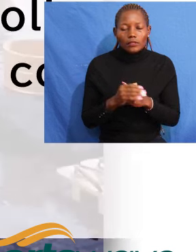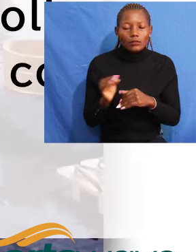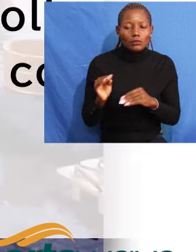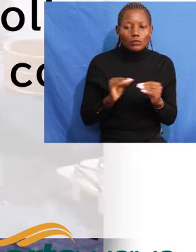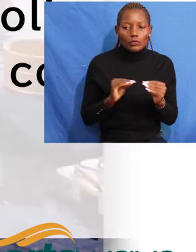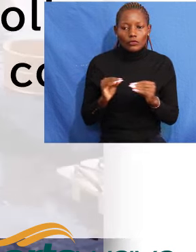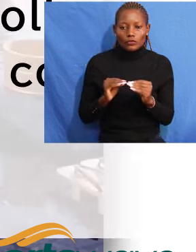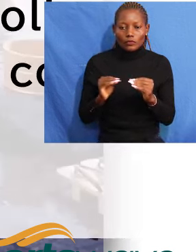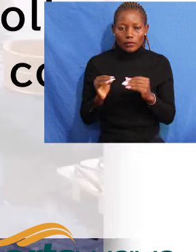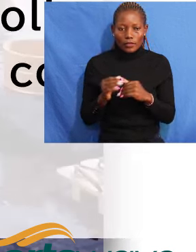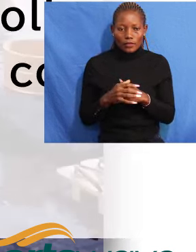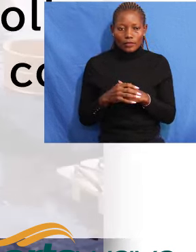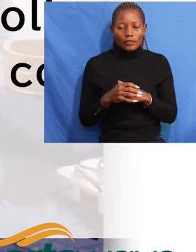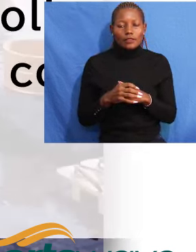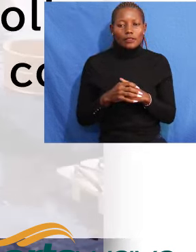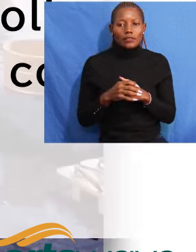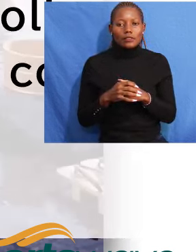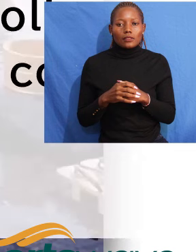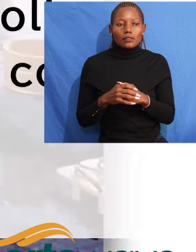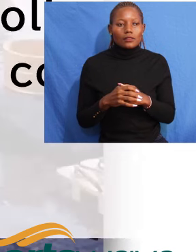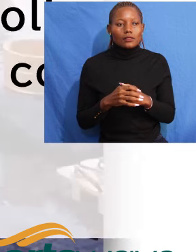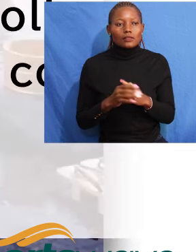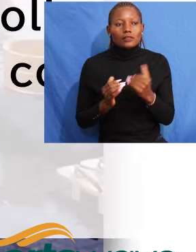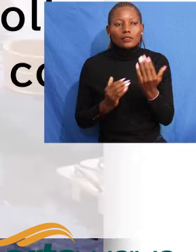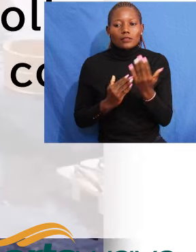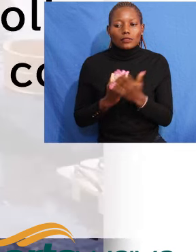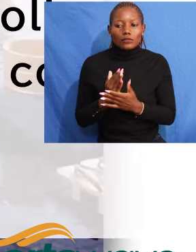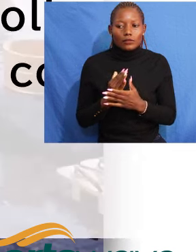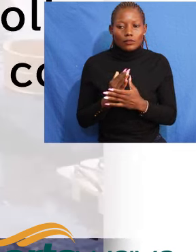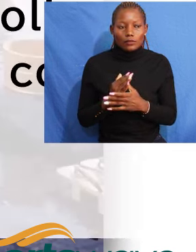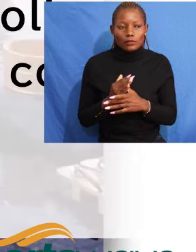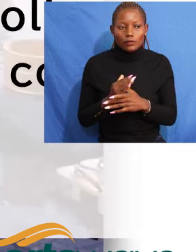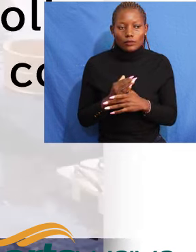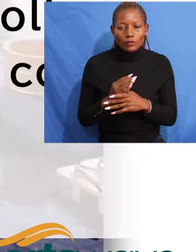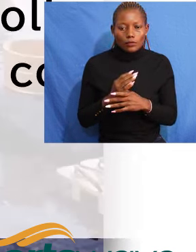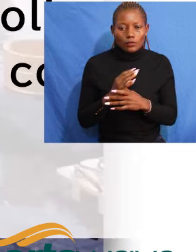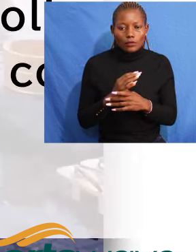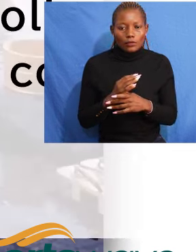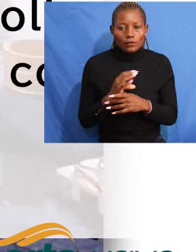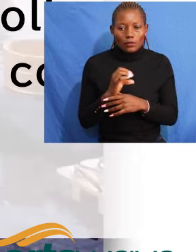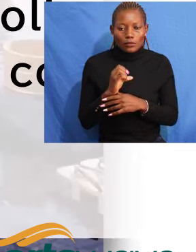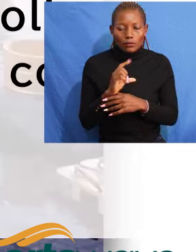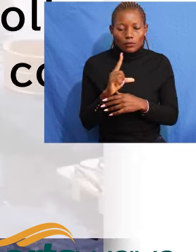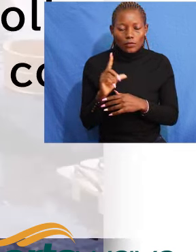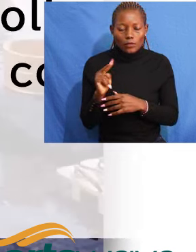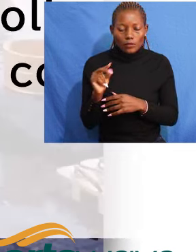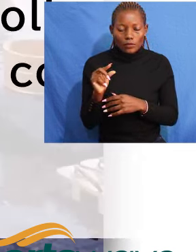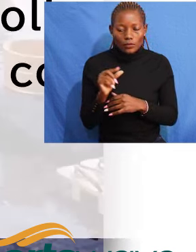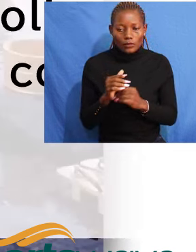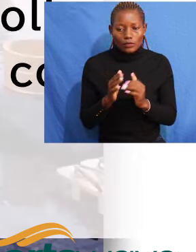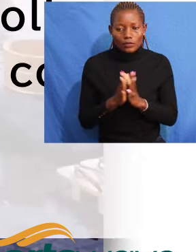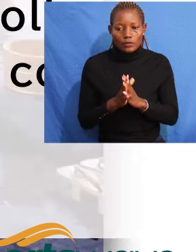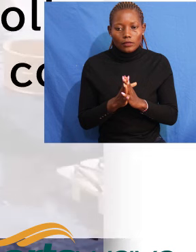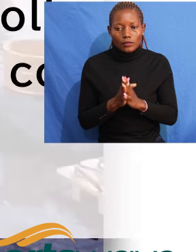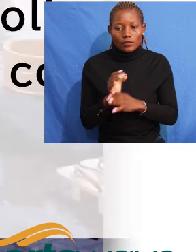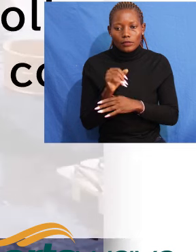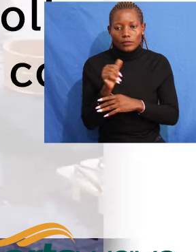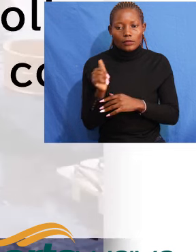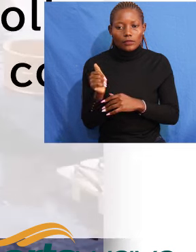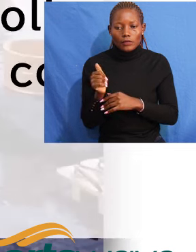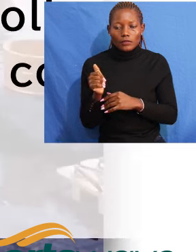through repeated vasoconstriction by cooling and vasodilation by